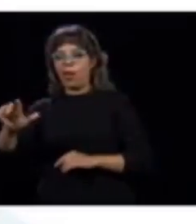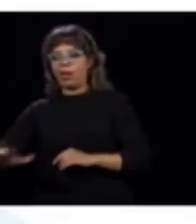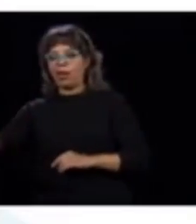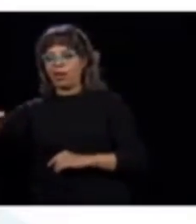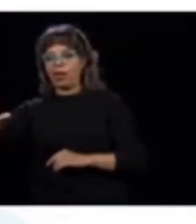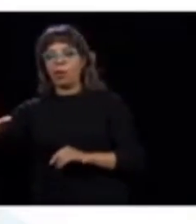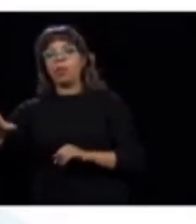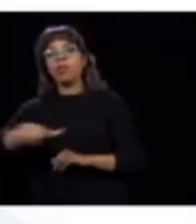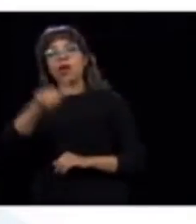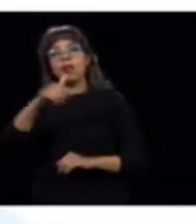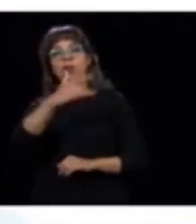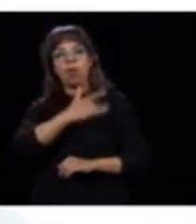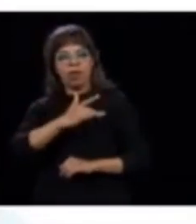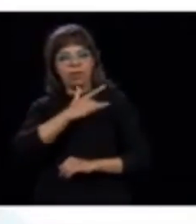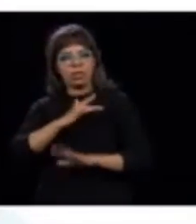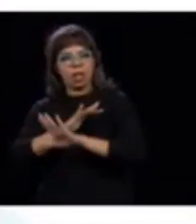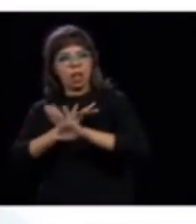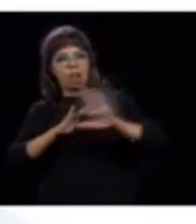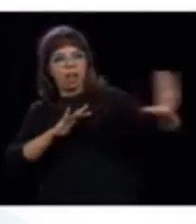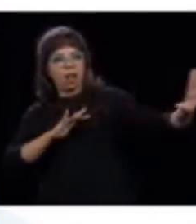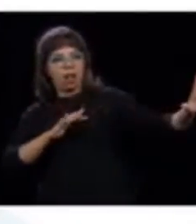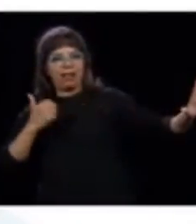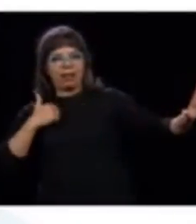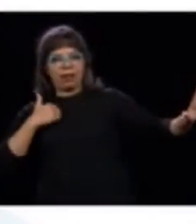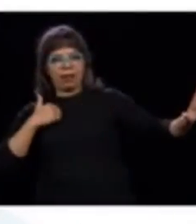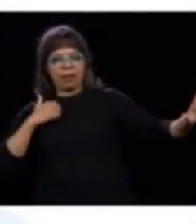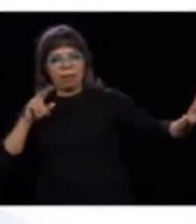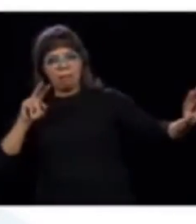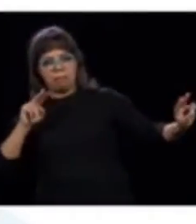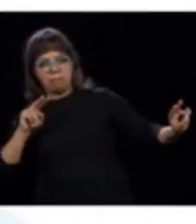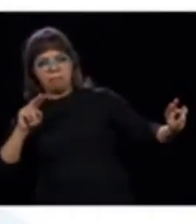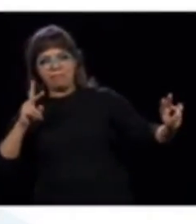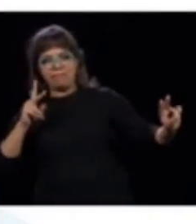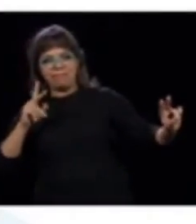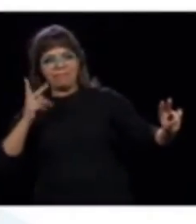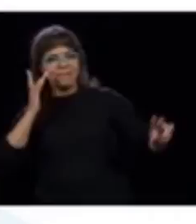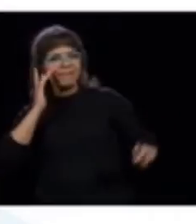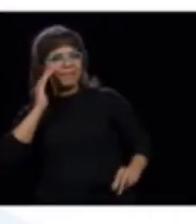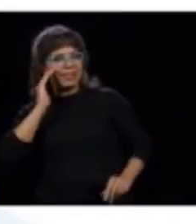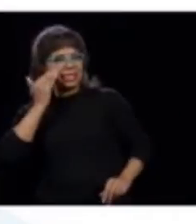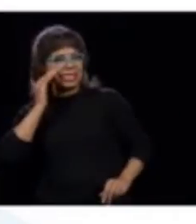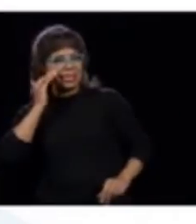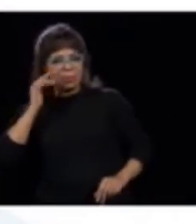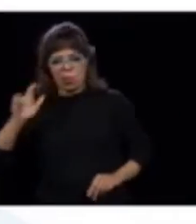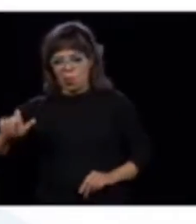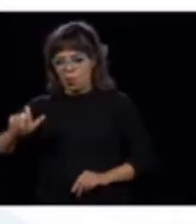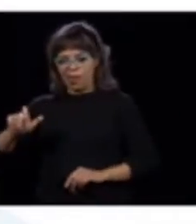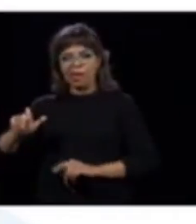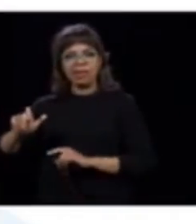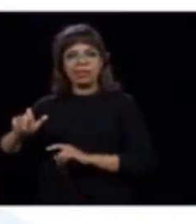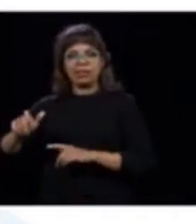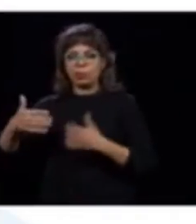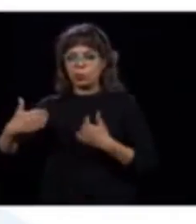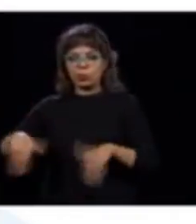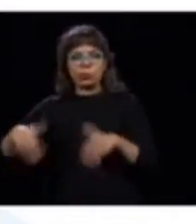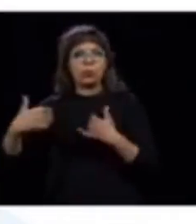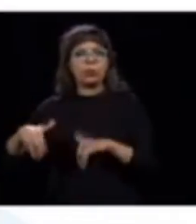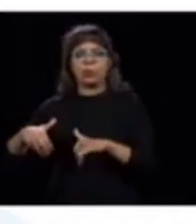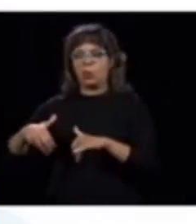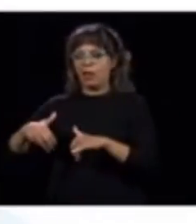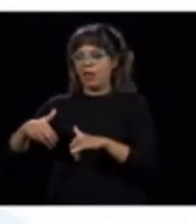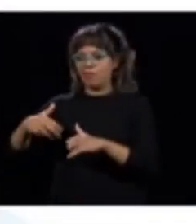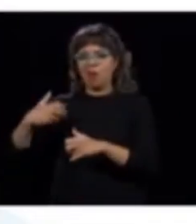provinces, west or east, it seems that Quebec is having a harder time